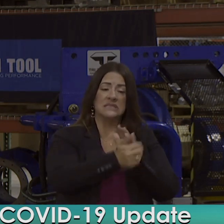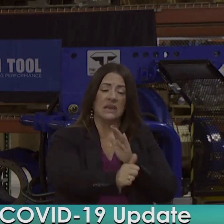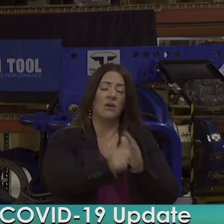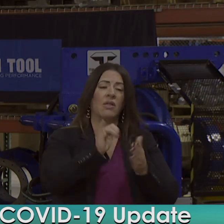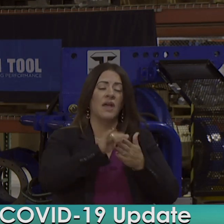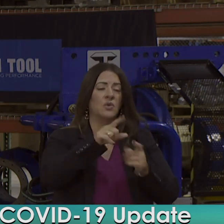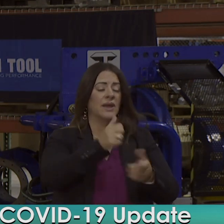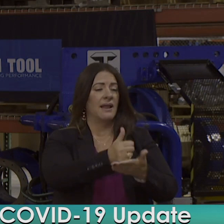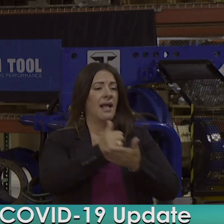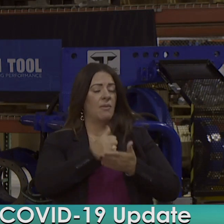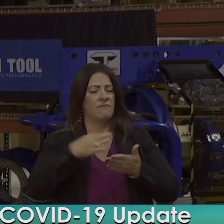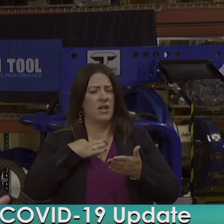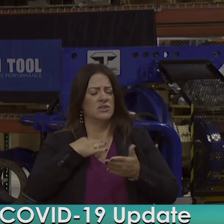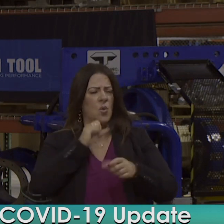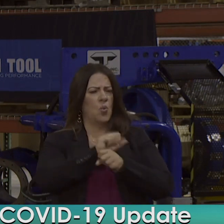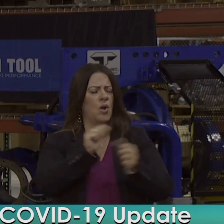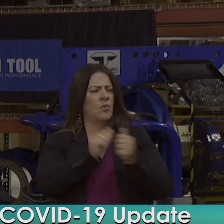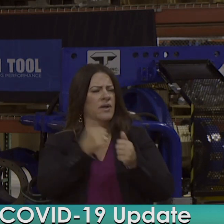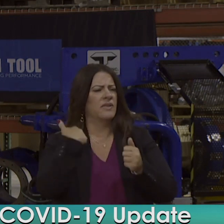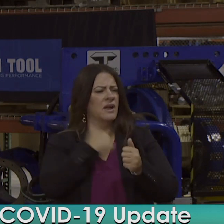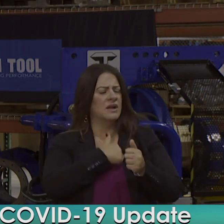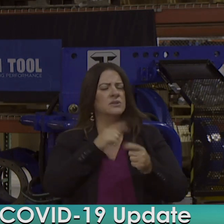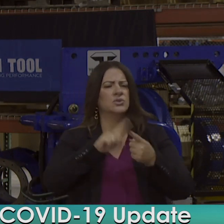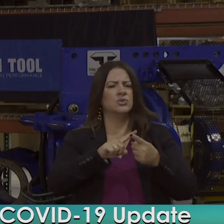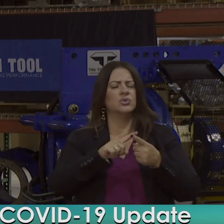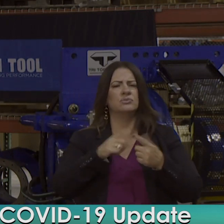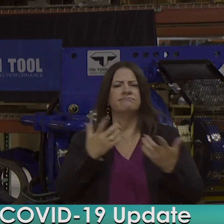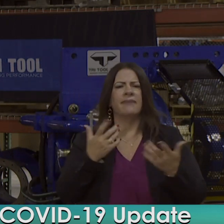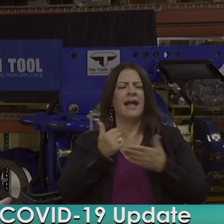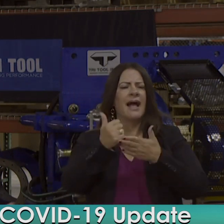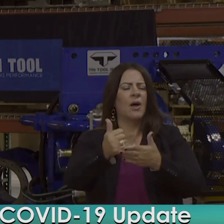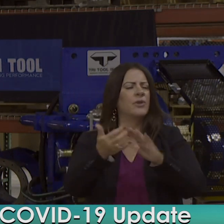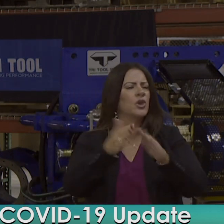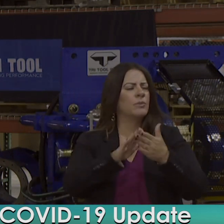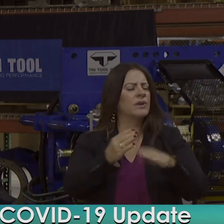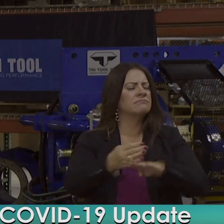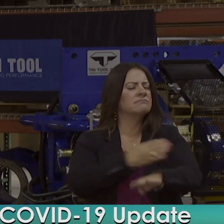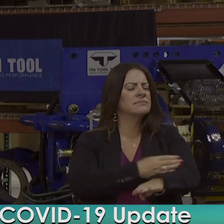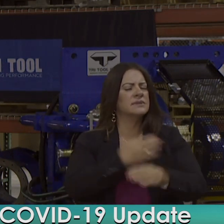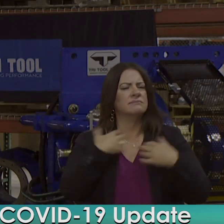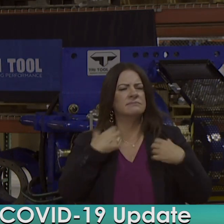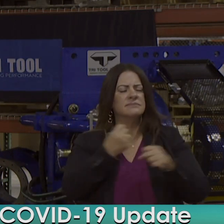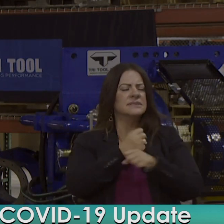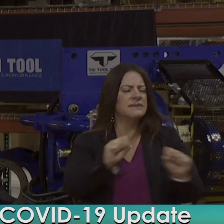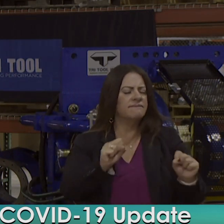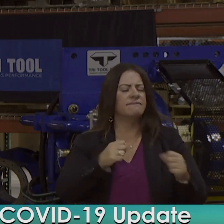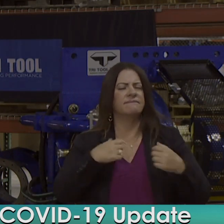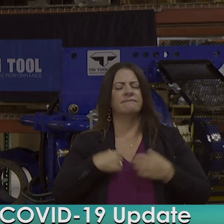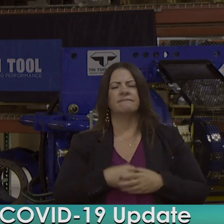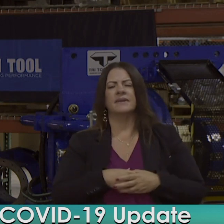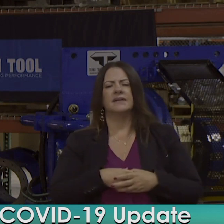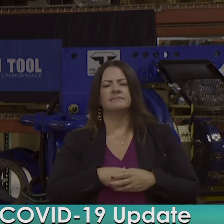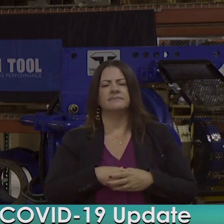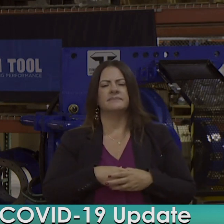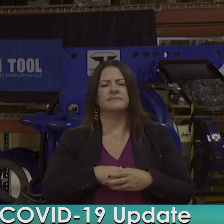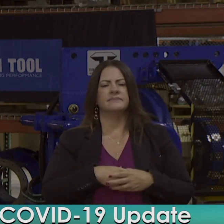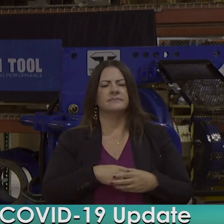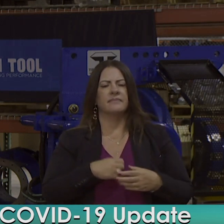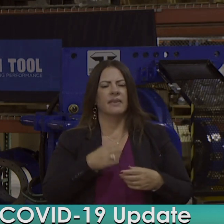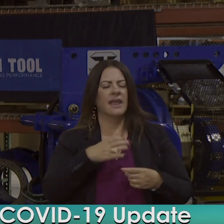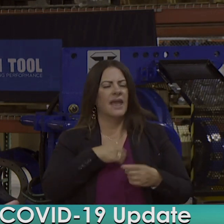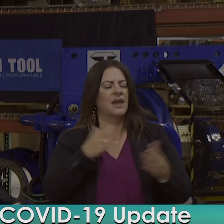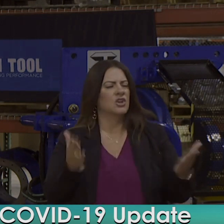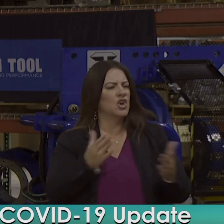you to keep you healthy, keep you safe, and the community and the contacts you've had safe and healthy, and obviously to encourage